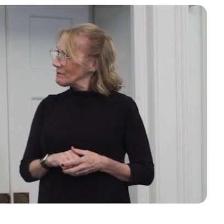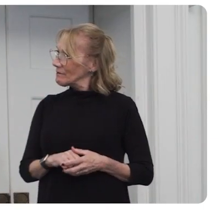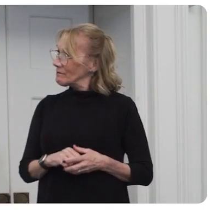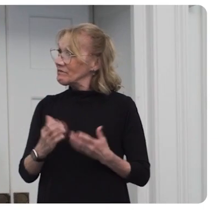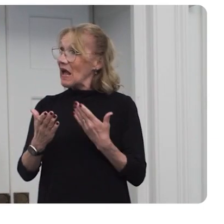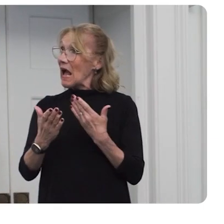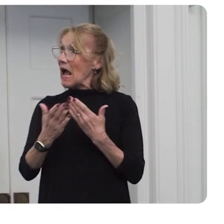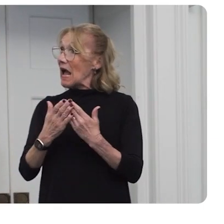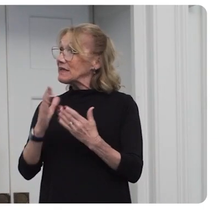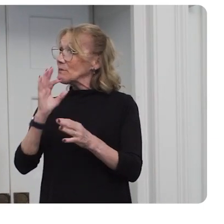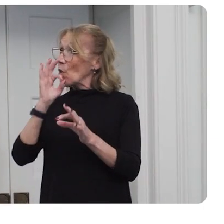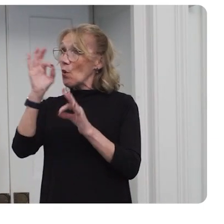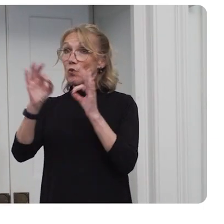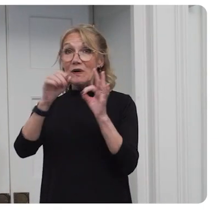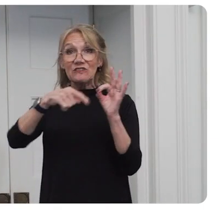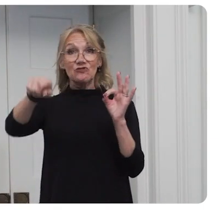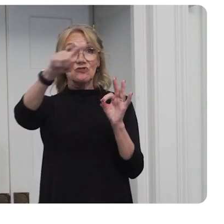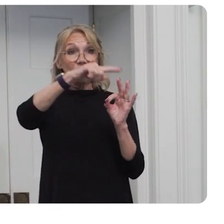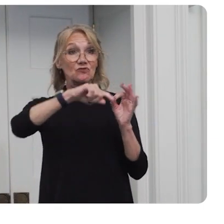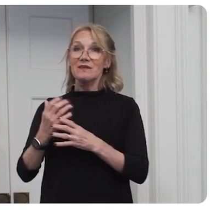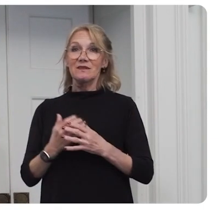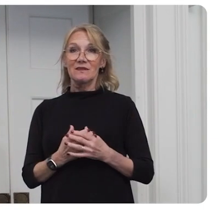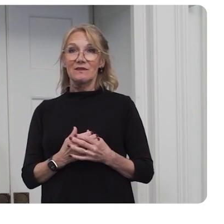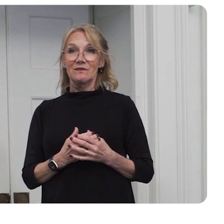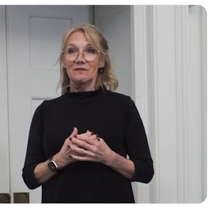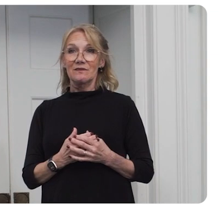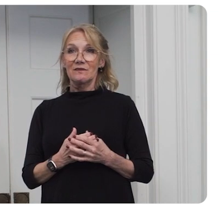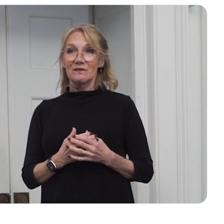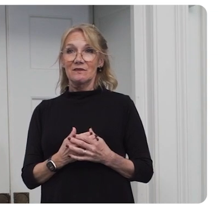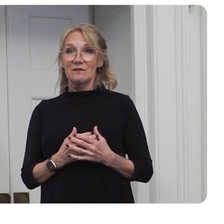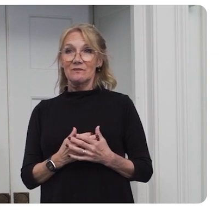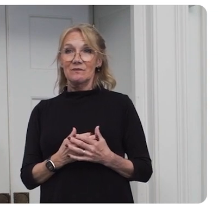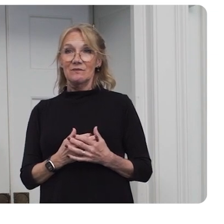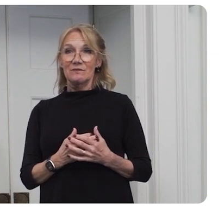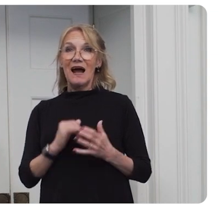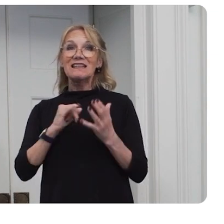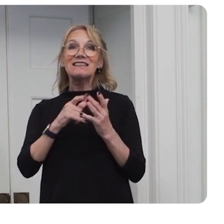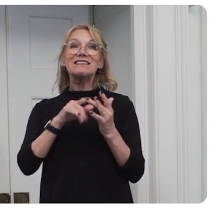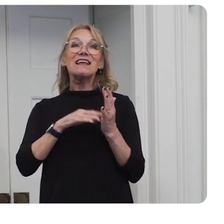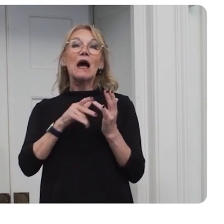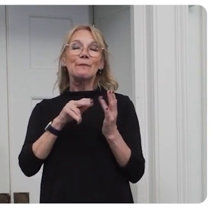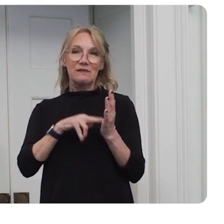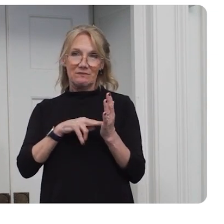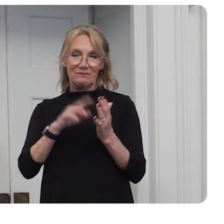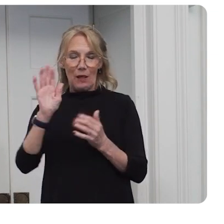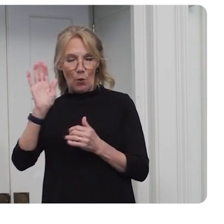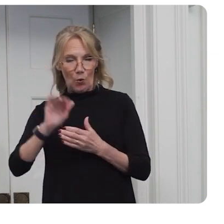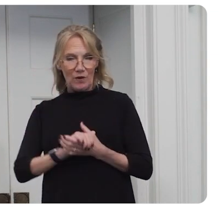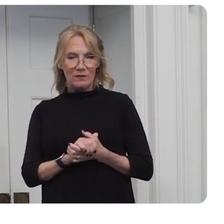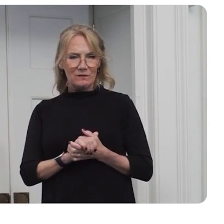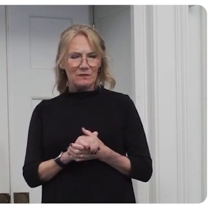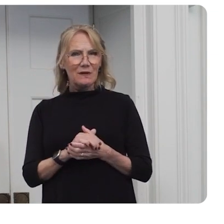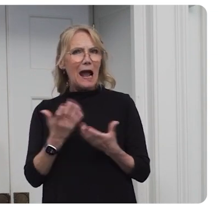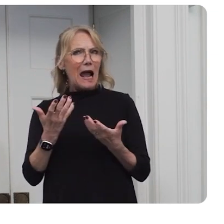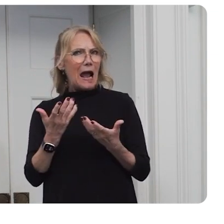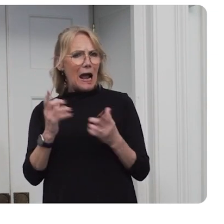Hmm. Do we have any more questions from the floor? Hello, Grace and Simon.